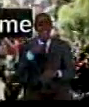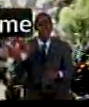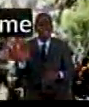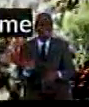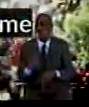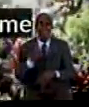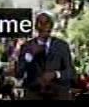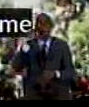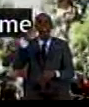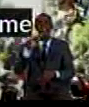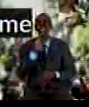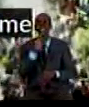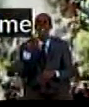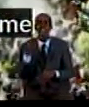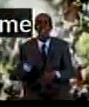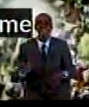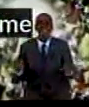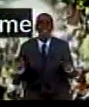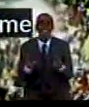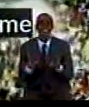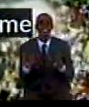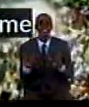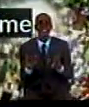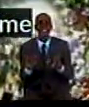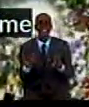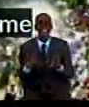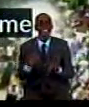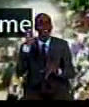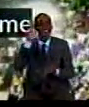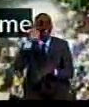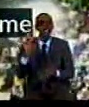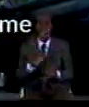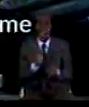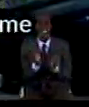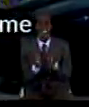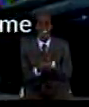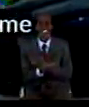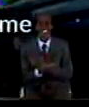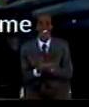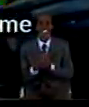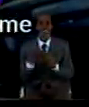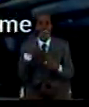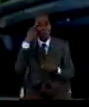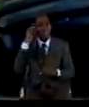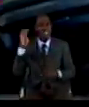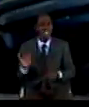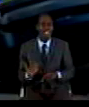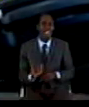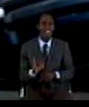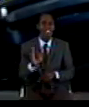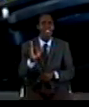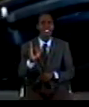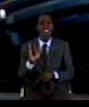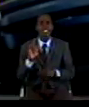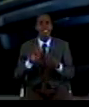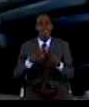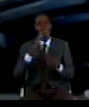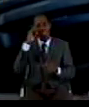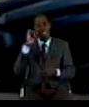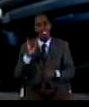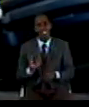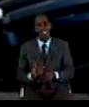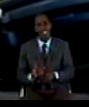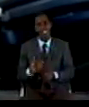ever, my God, he is the answer. You'll never change. From eternity